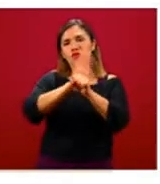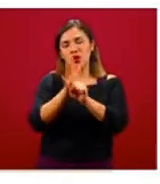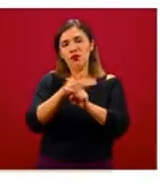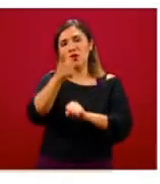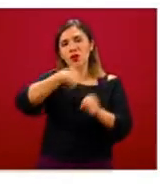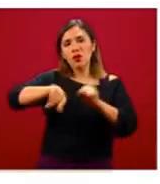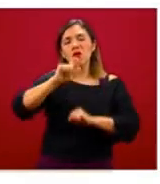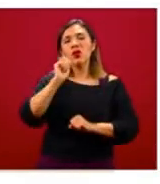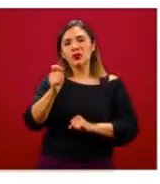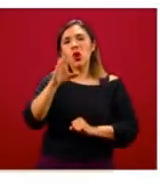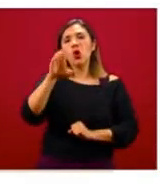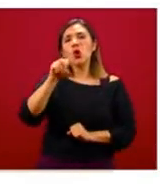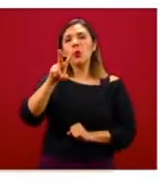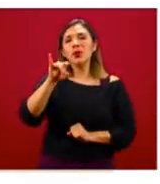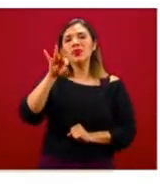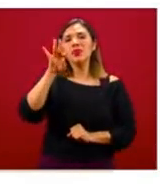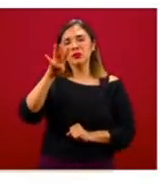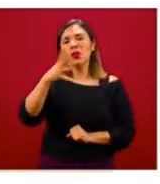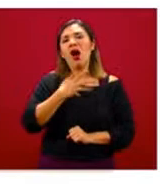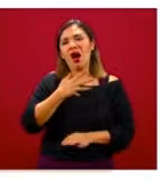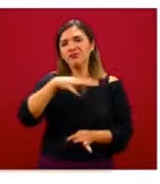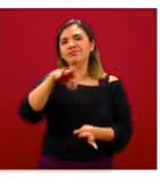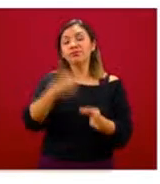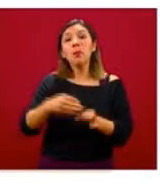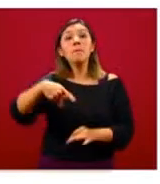the stabilization to the last days.